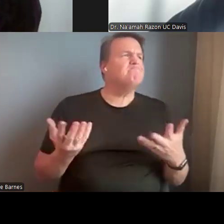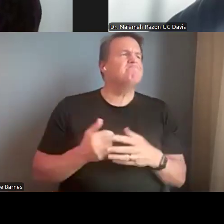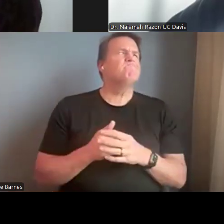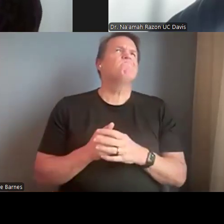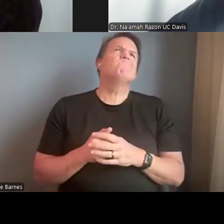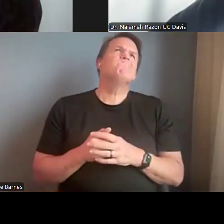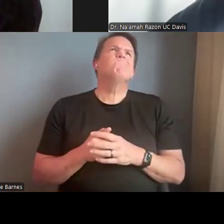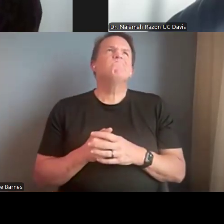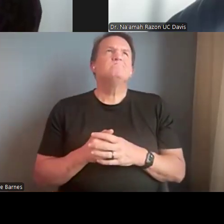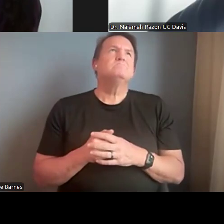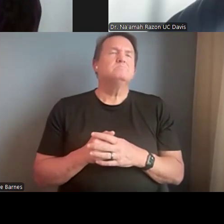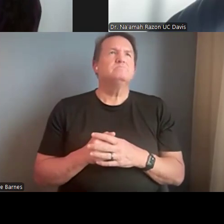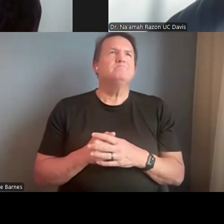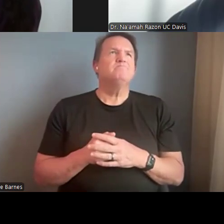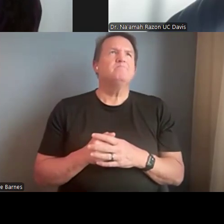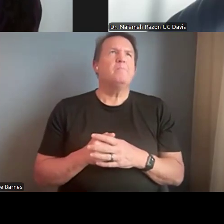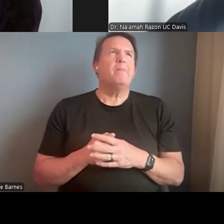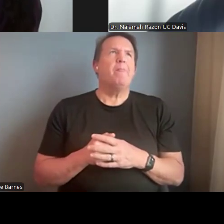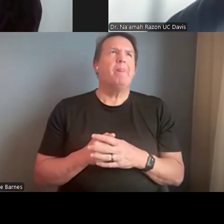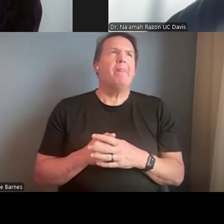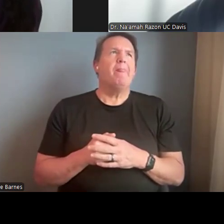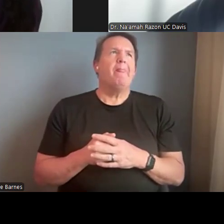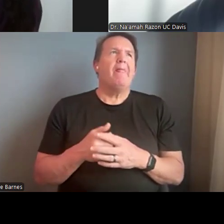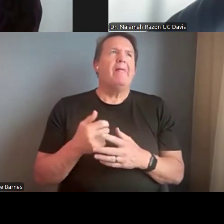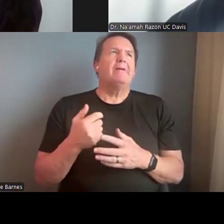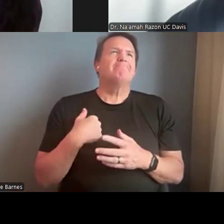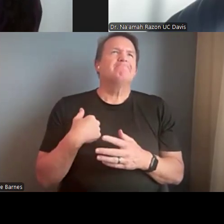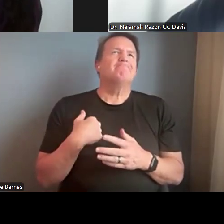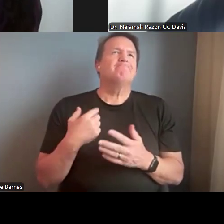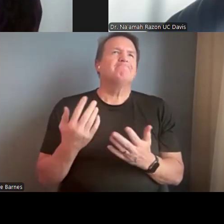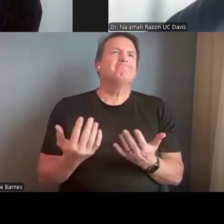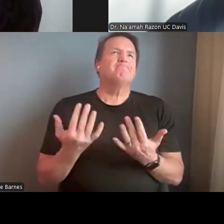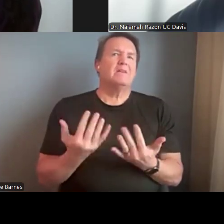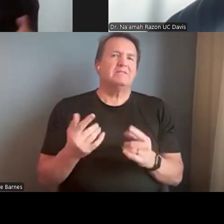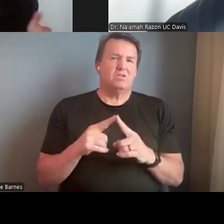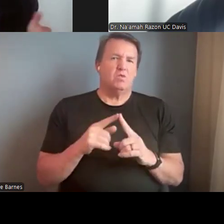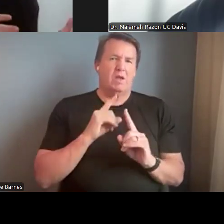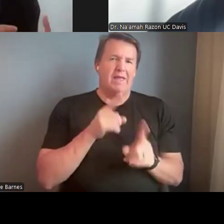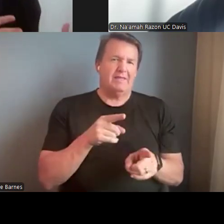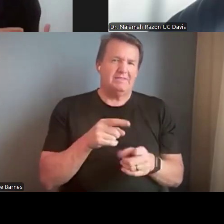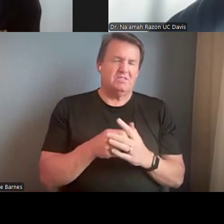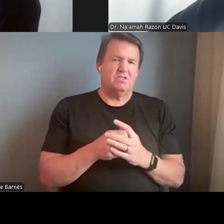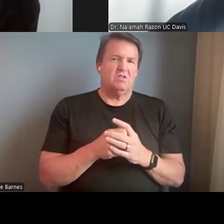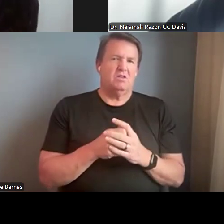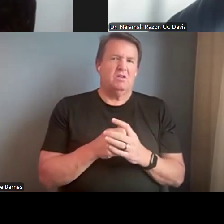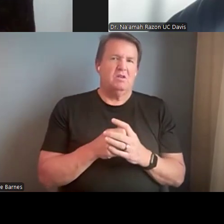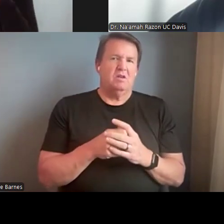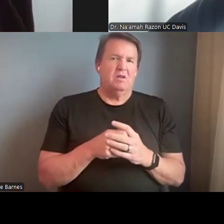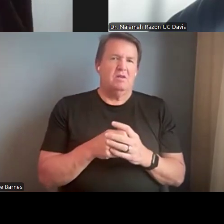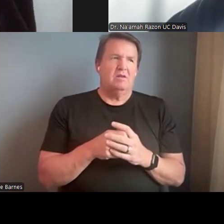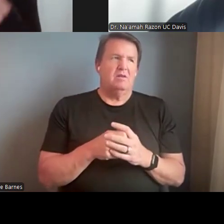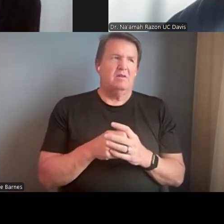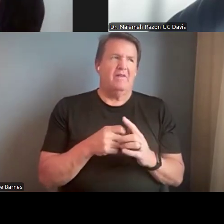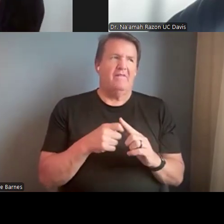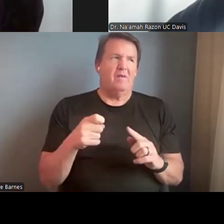I I hesitate to like answer now when we're just starting our data analysis from the voice of people that we've interviewed,